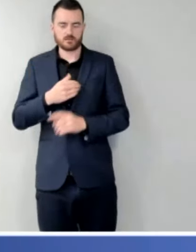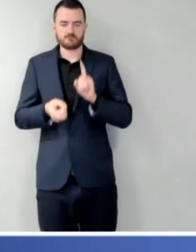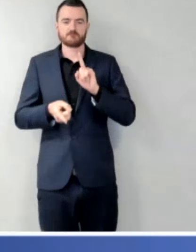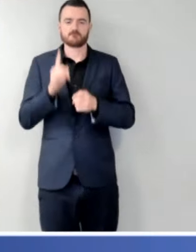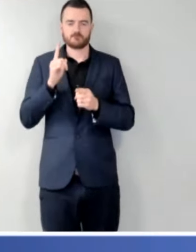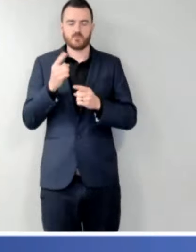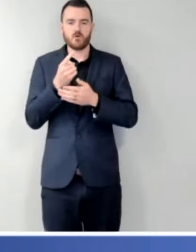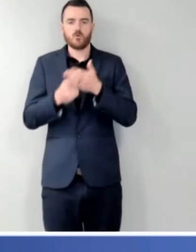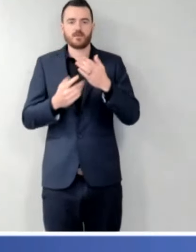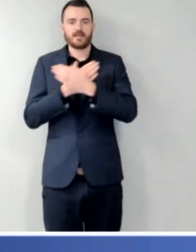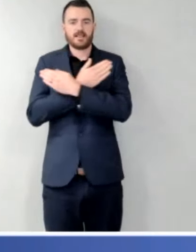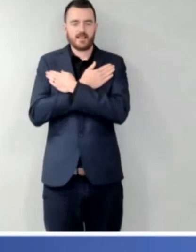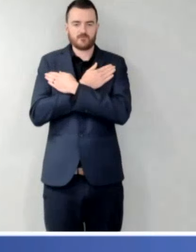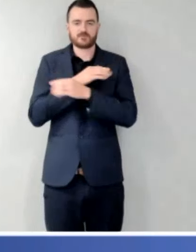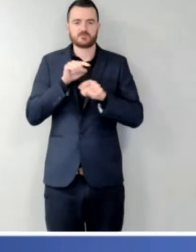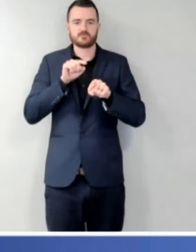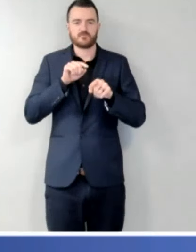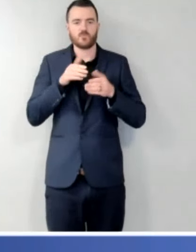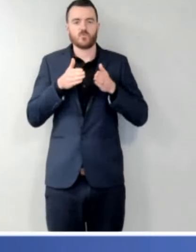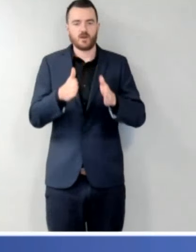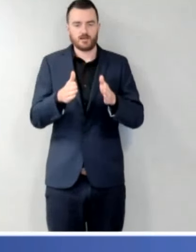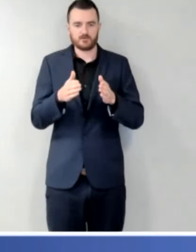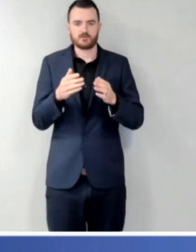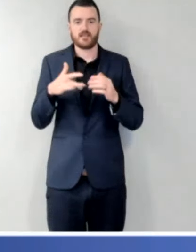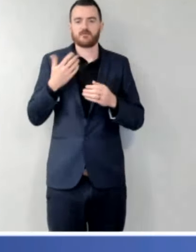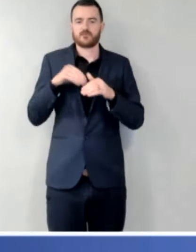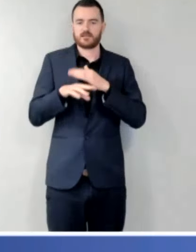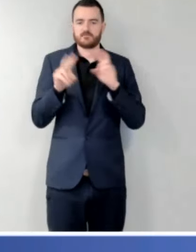force and live in peace and harmony.